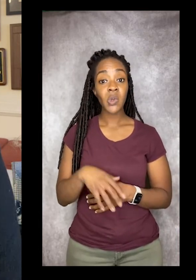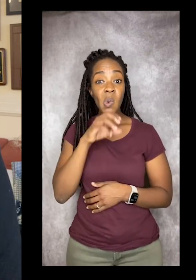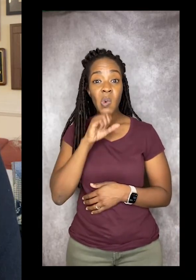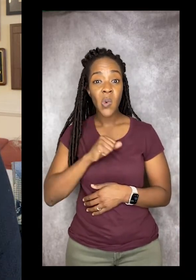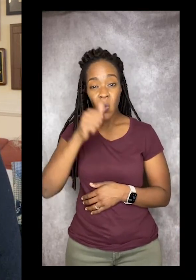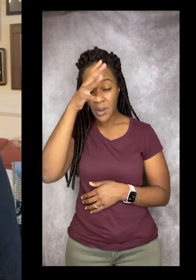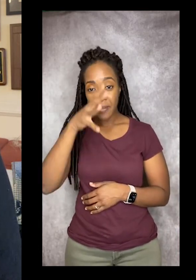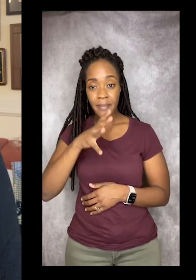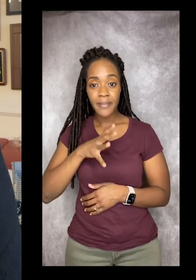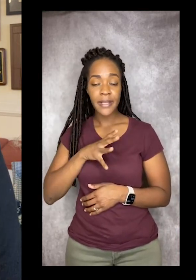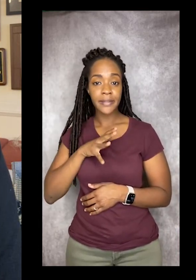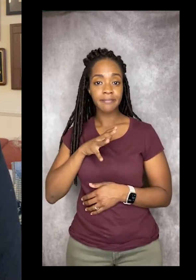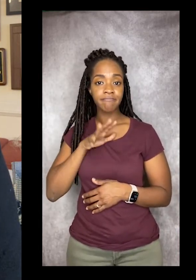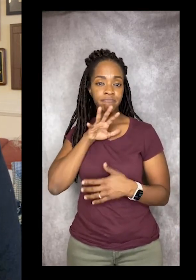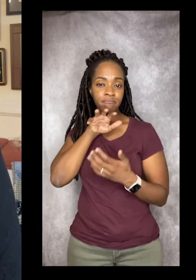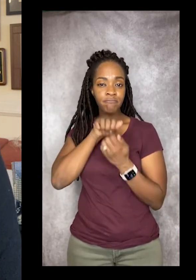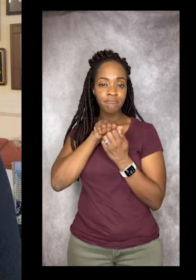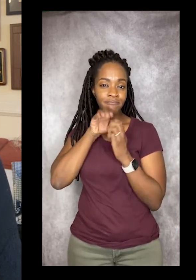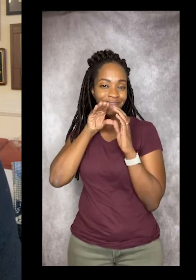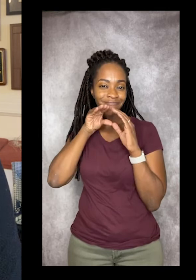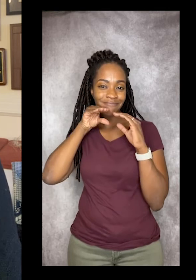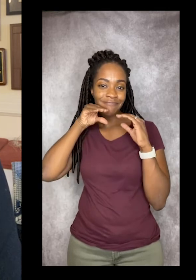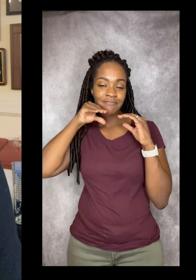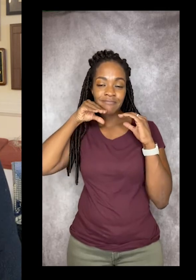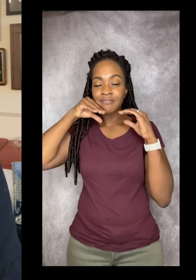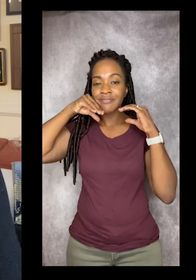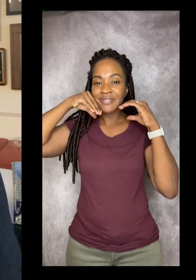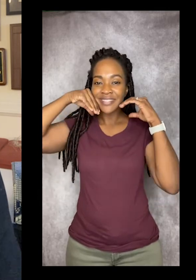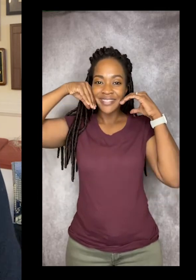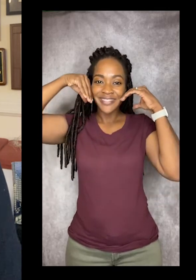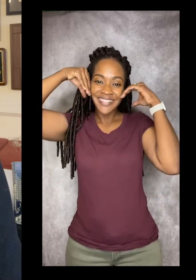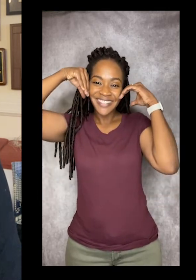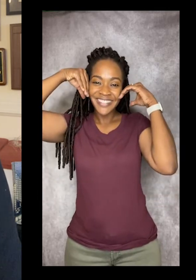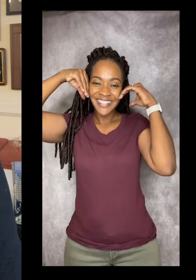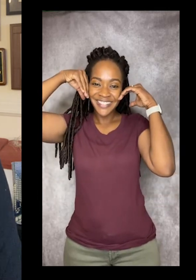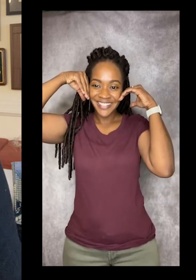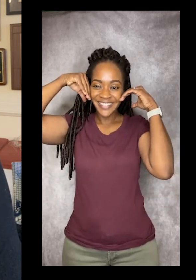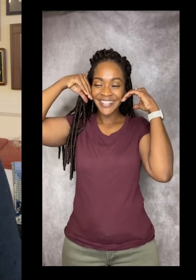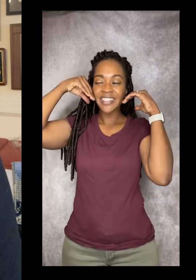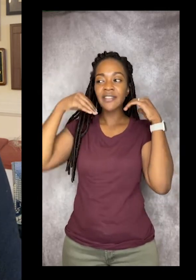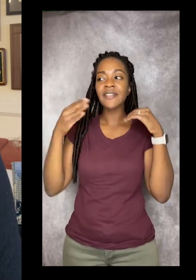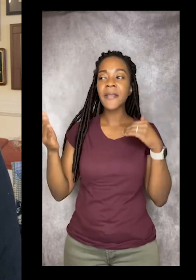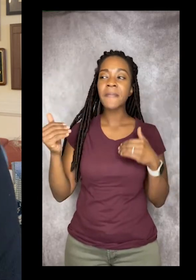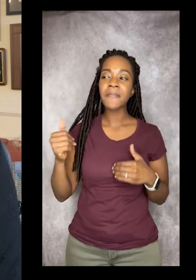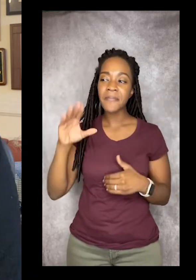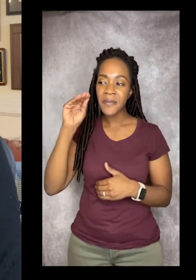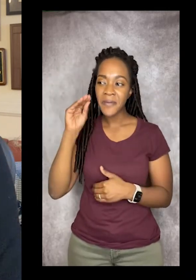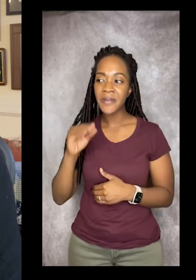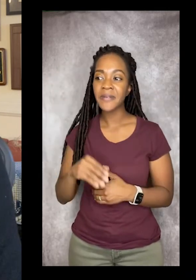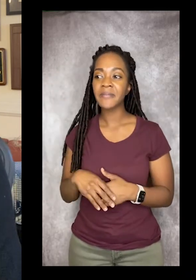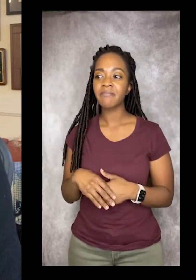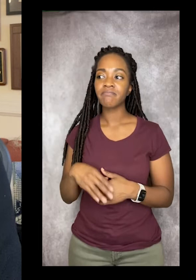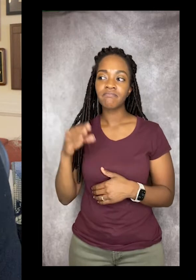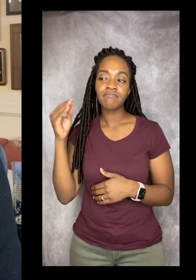man bared his gums, his cheeks moving toward his eyes in an exaggerated manner. "Come here, boy.